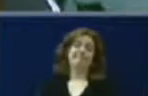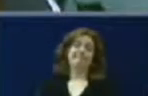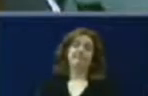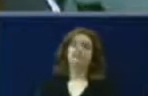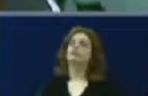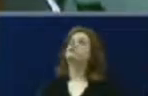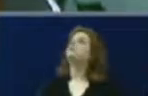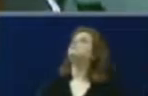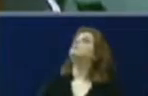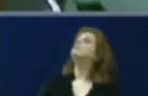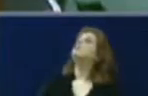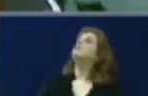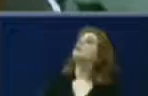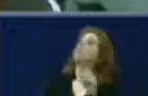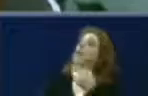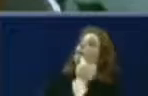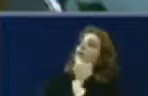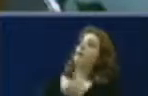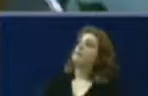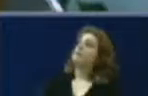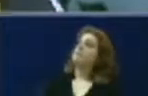Okay. Thank you.